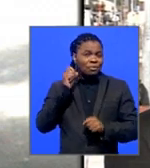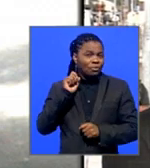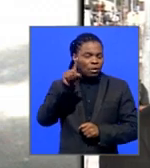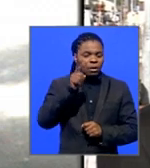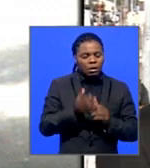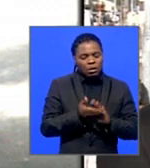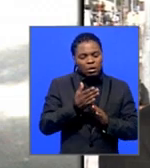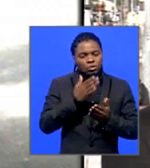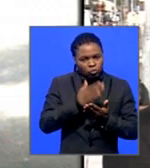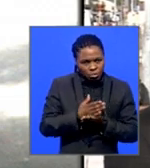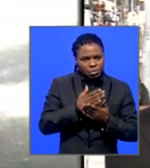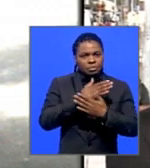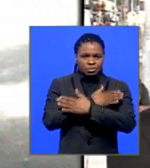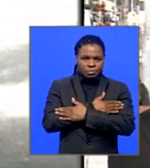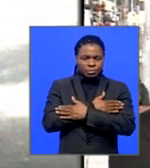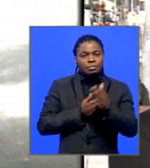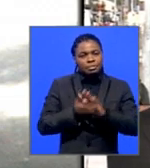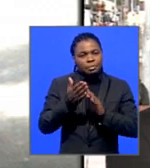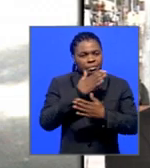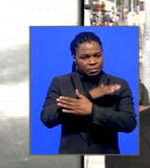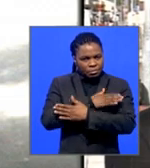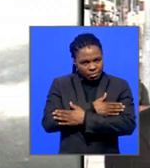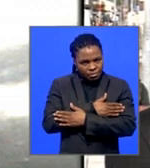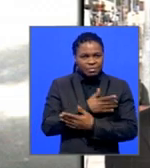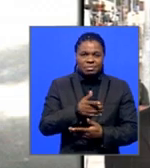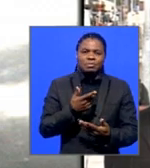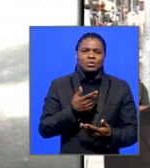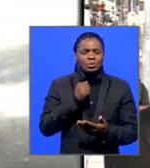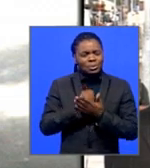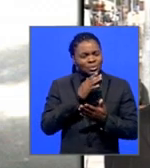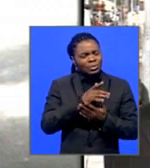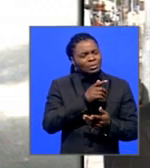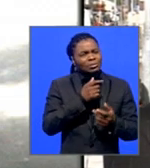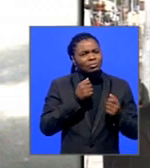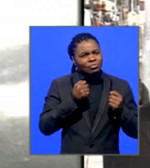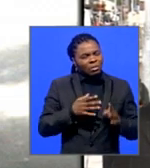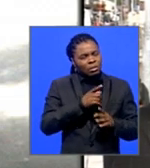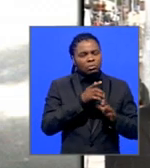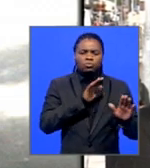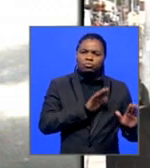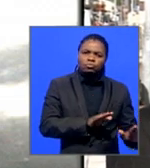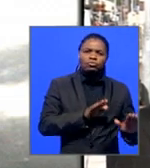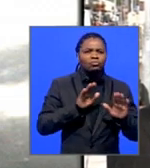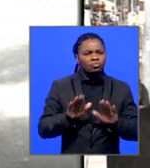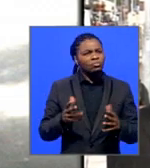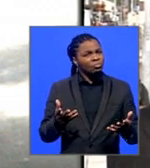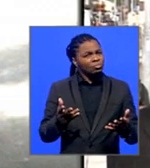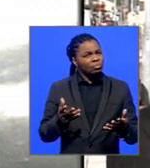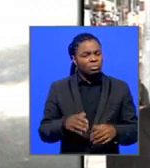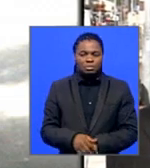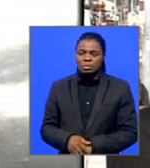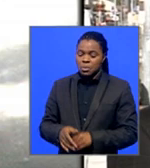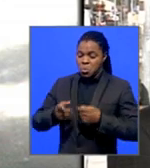your side to ensure that drivers adhere to this call to take it easy on the road? We have